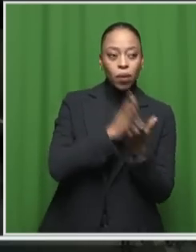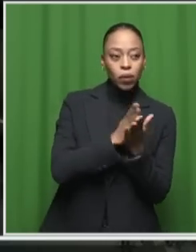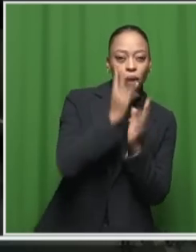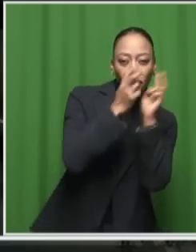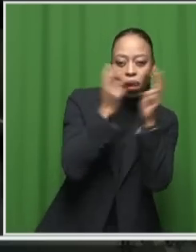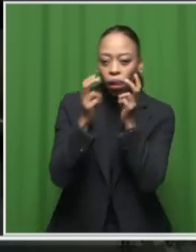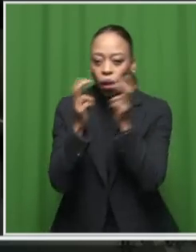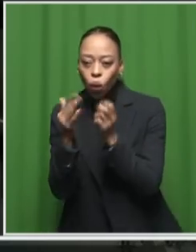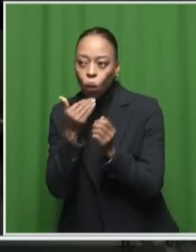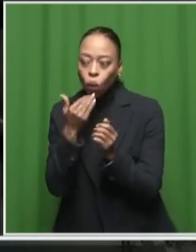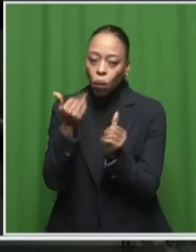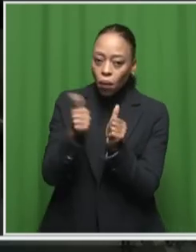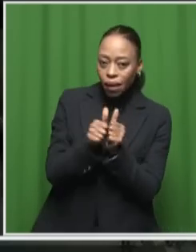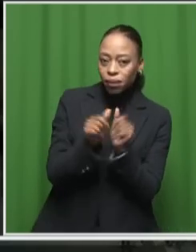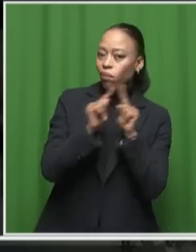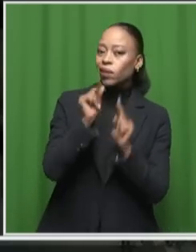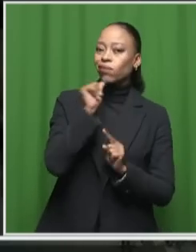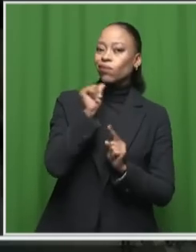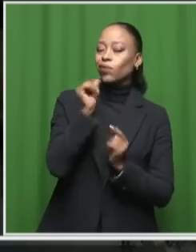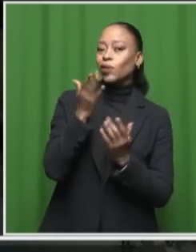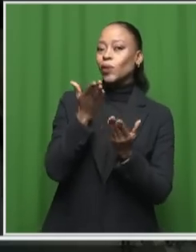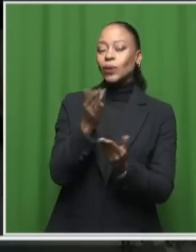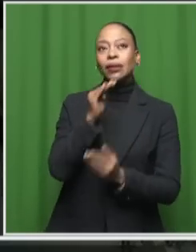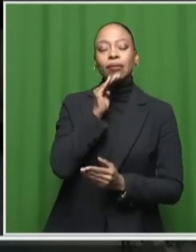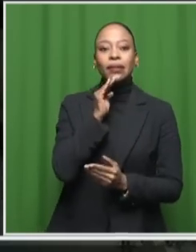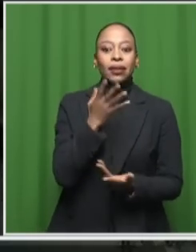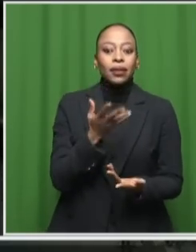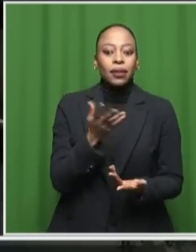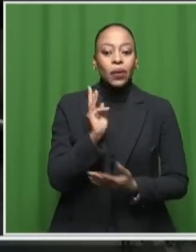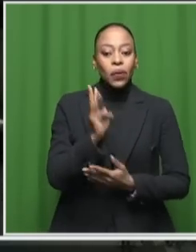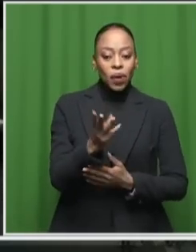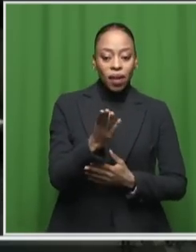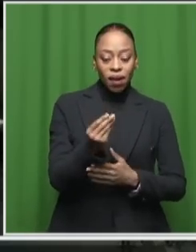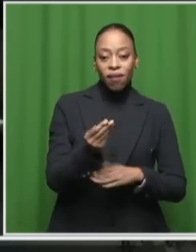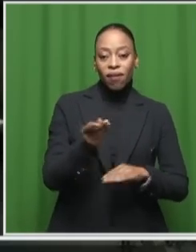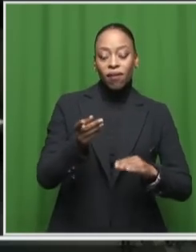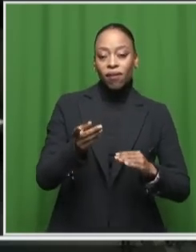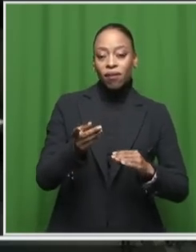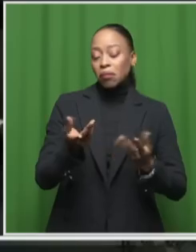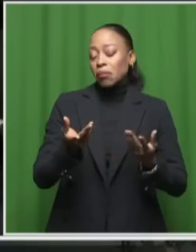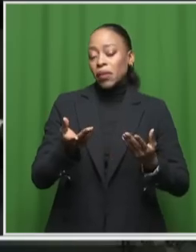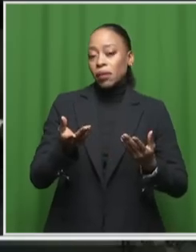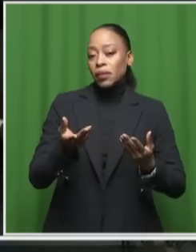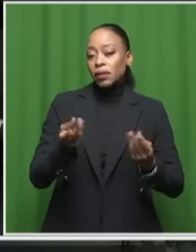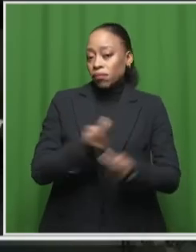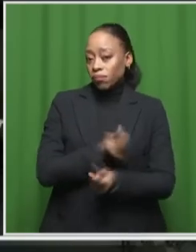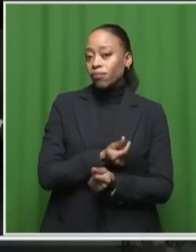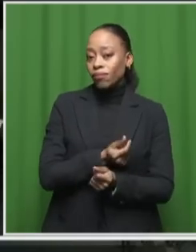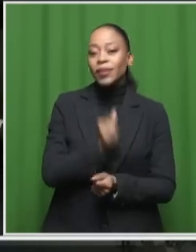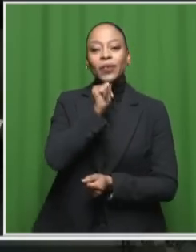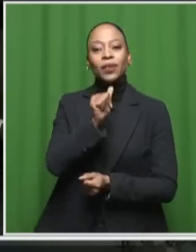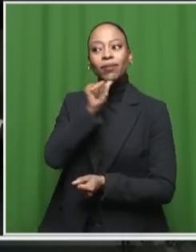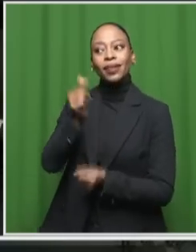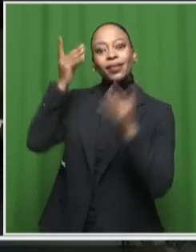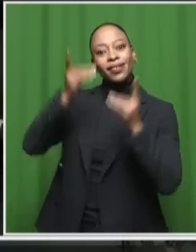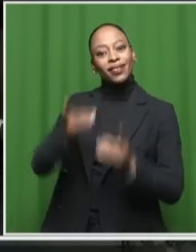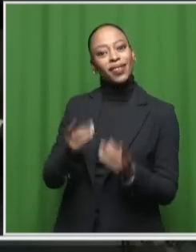that may be, there is going to be repercussions from whatever they decide to do